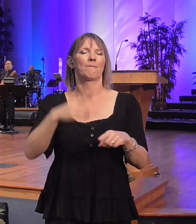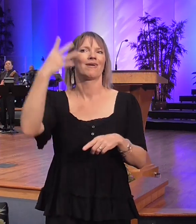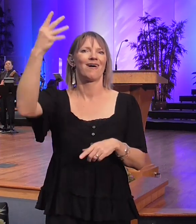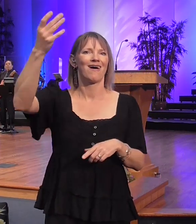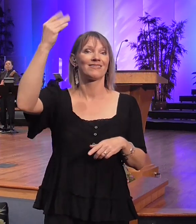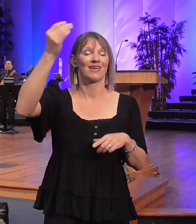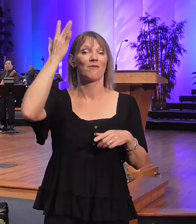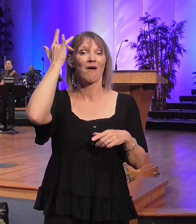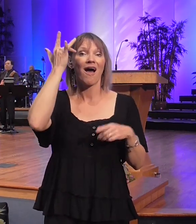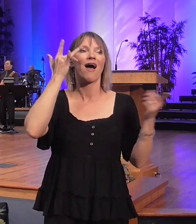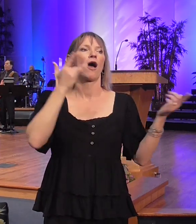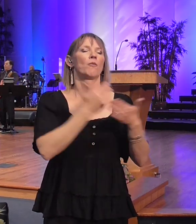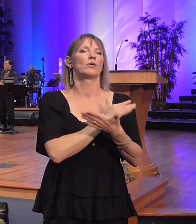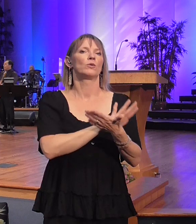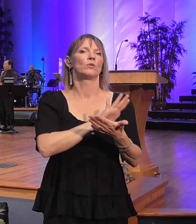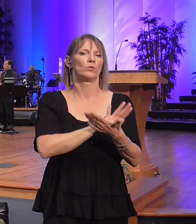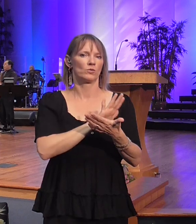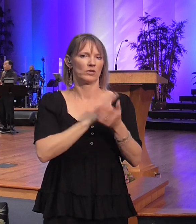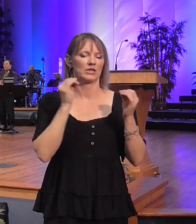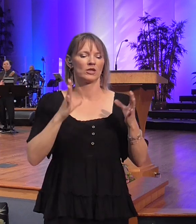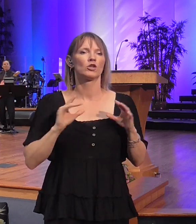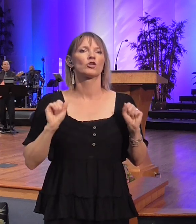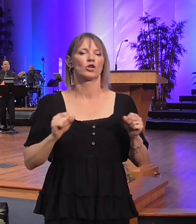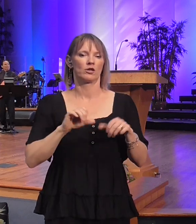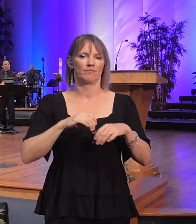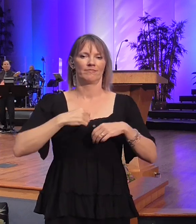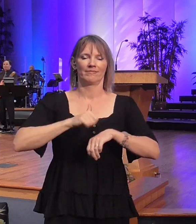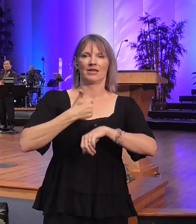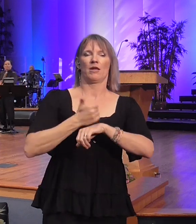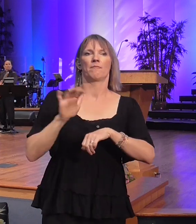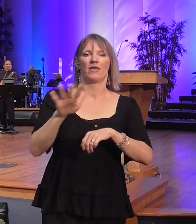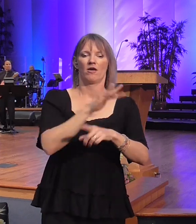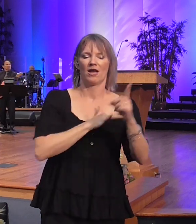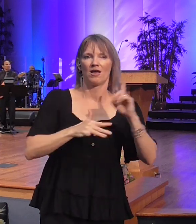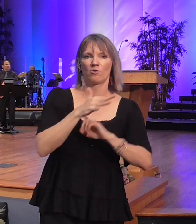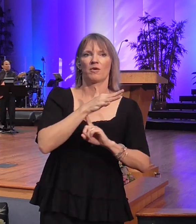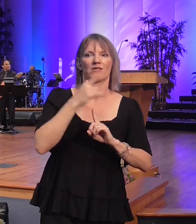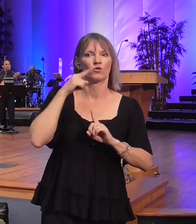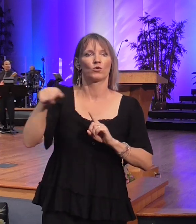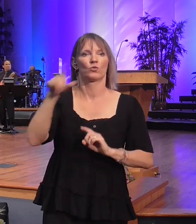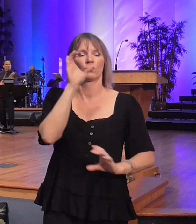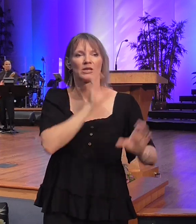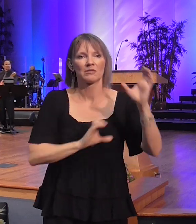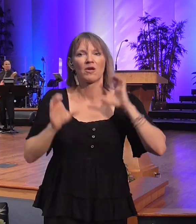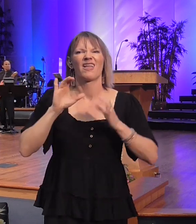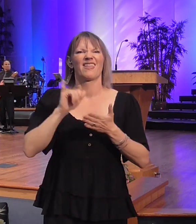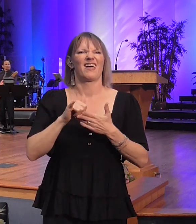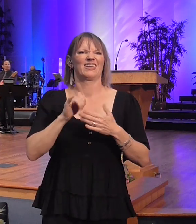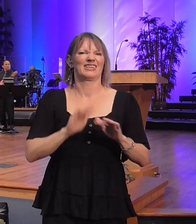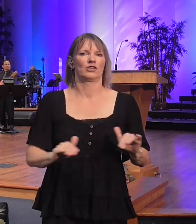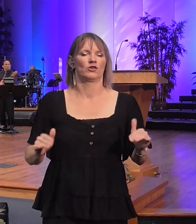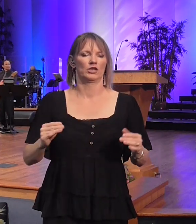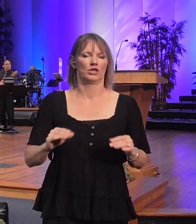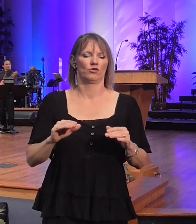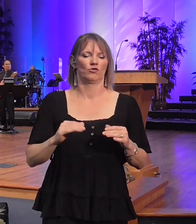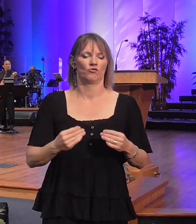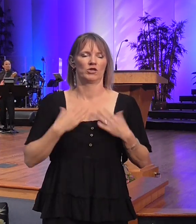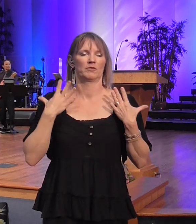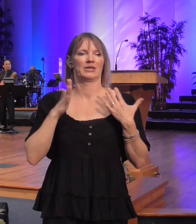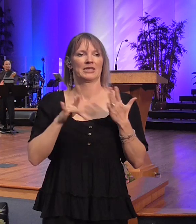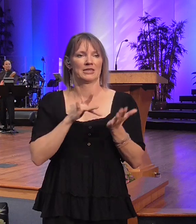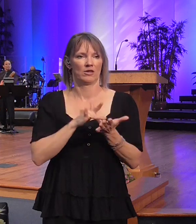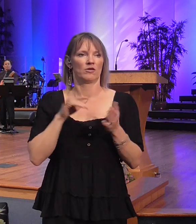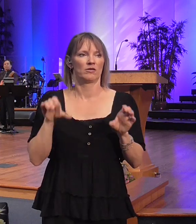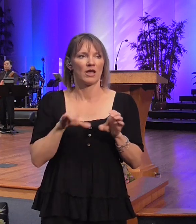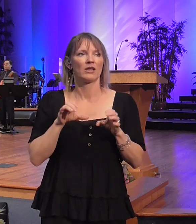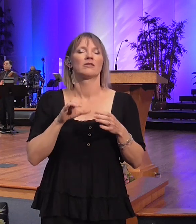could create their environments and rooms for you to explore. And that's what the Children's Enrichment Center does. It creates environments of becoming